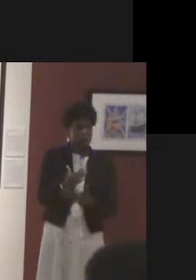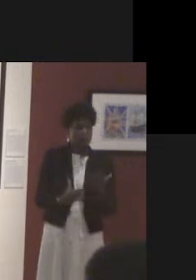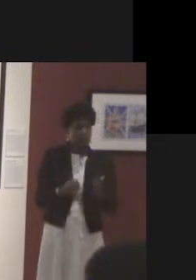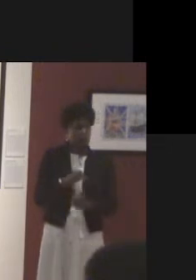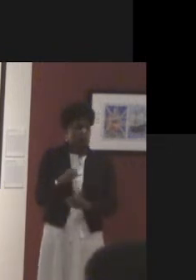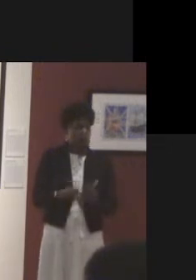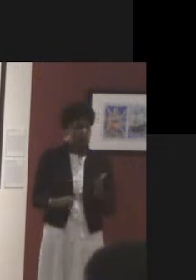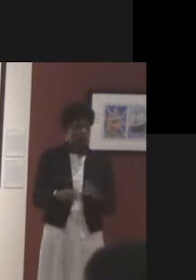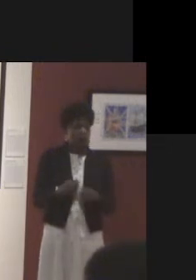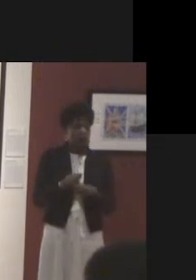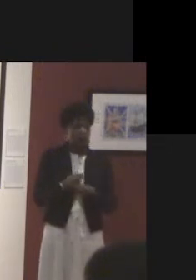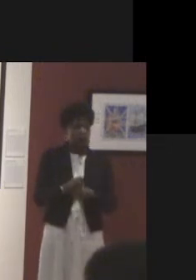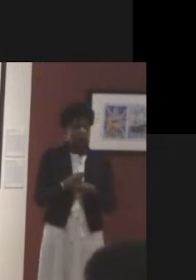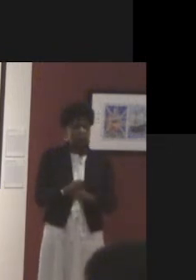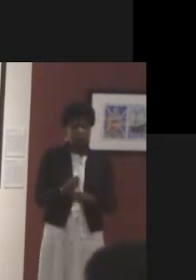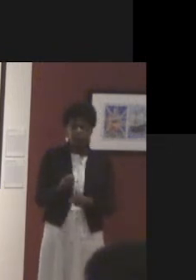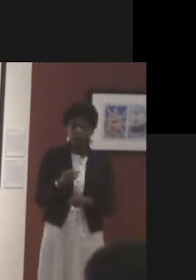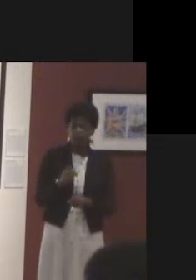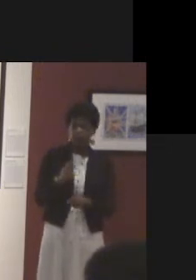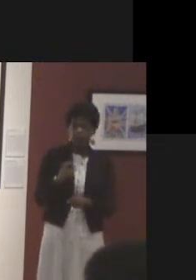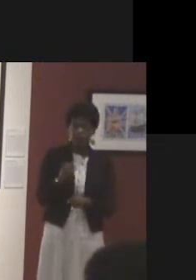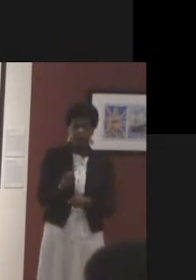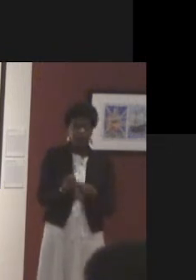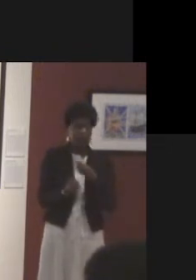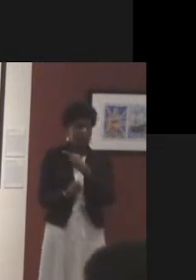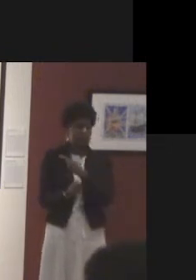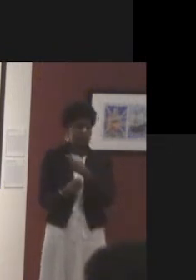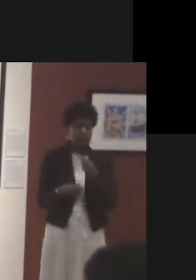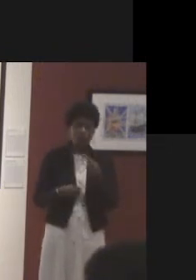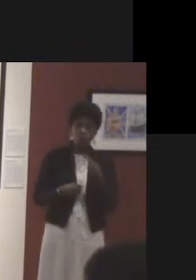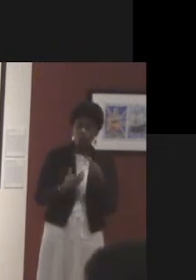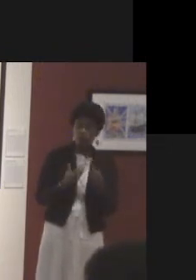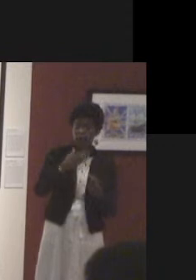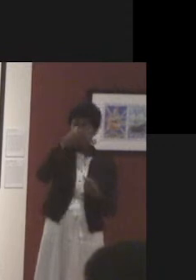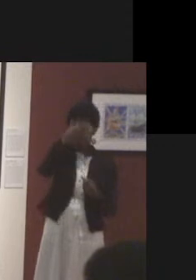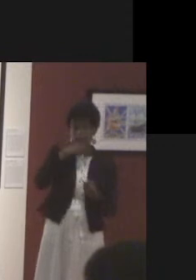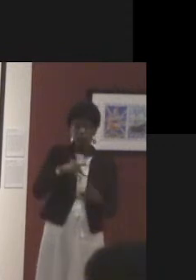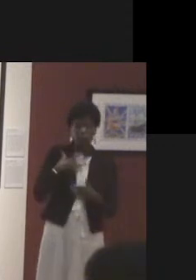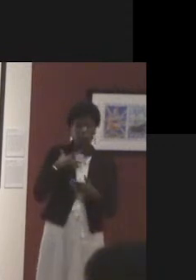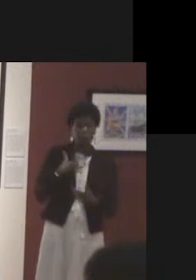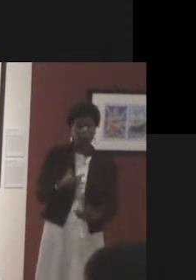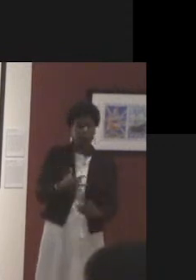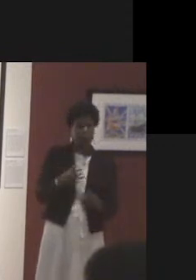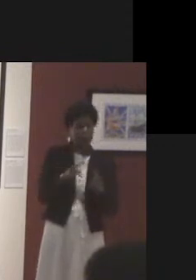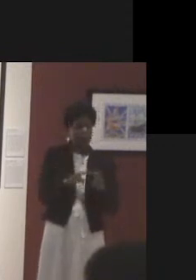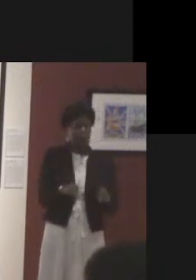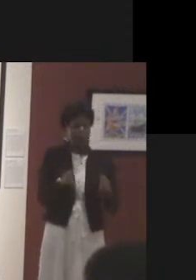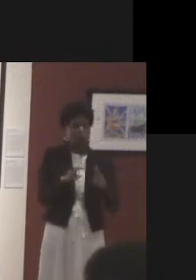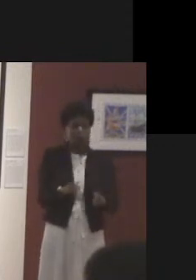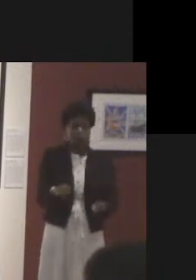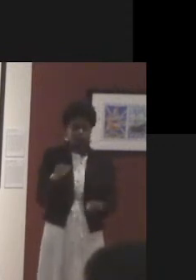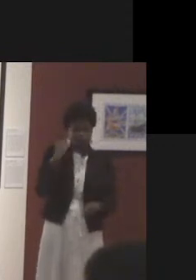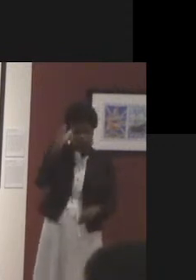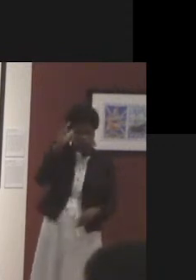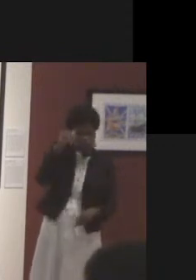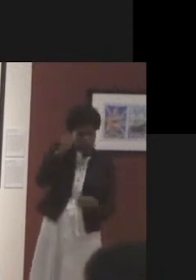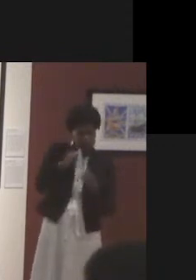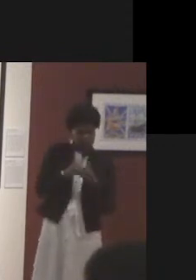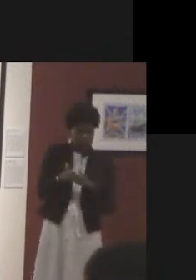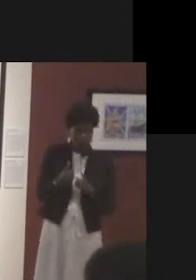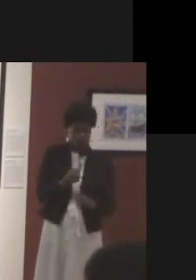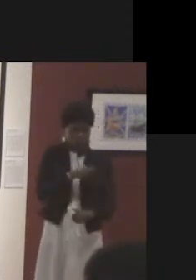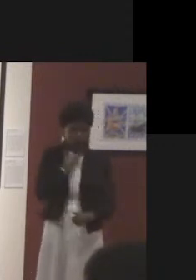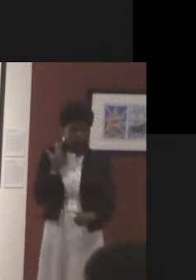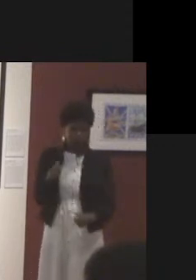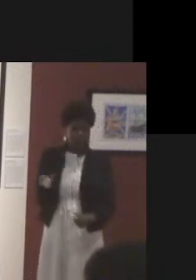1970s, where a class of artists, mostly white men, explored endurance by putting their own bodies at risk. So this is